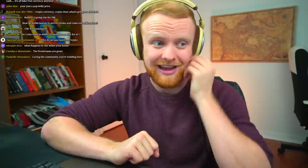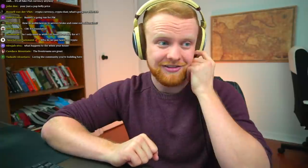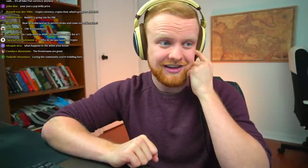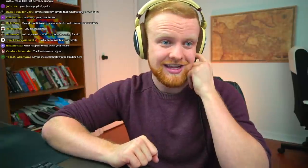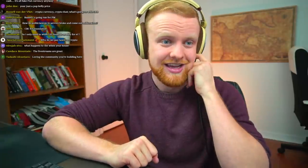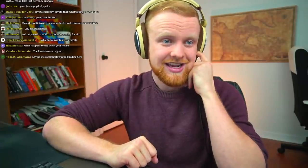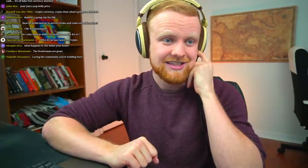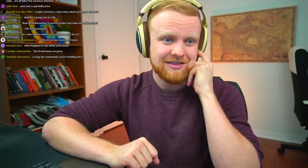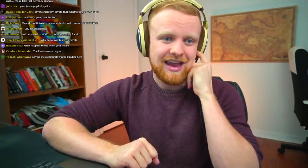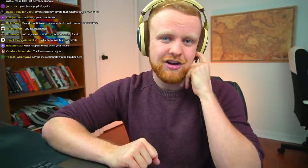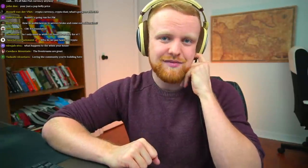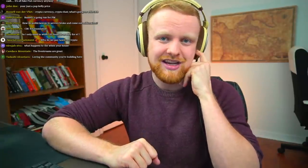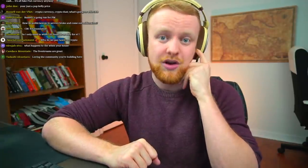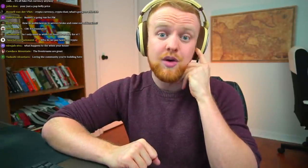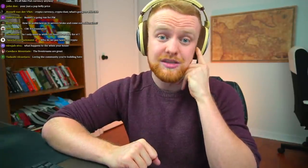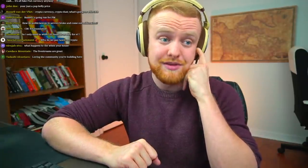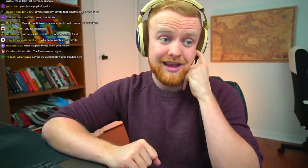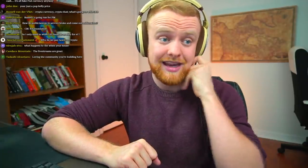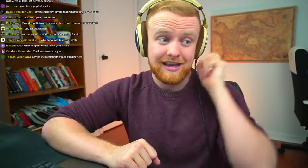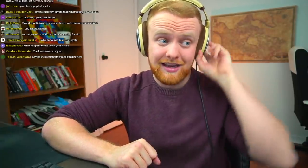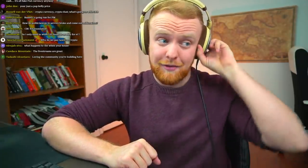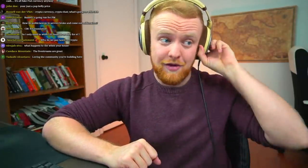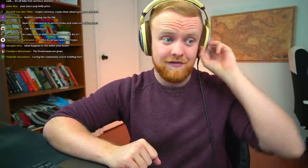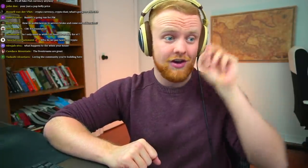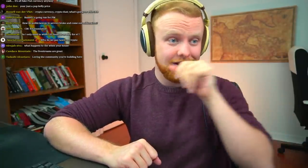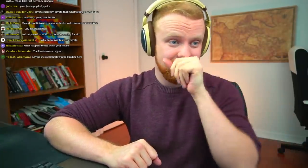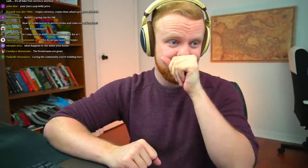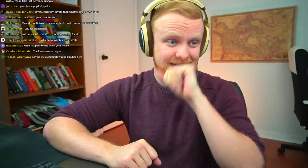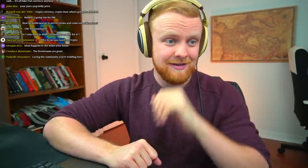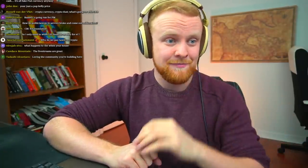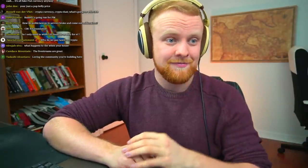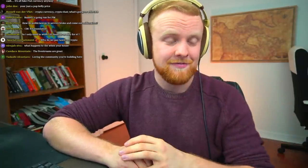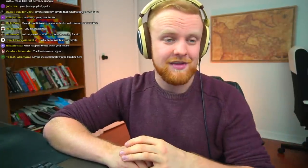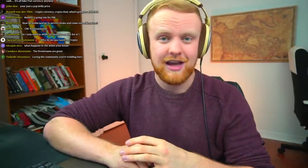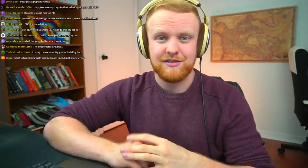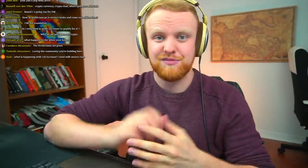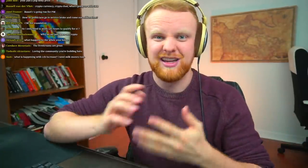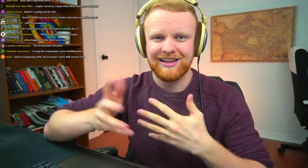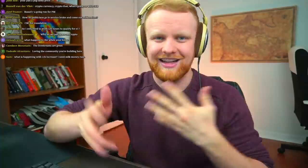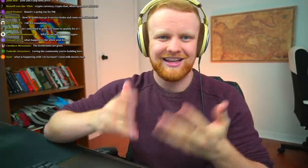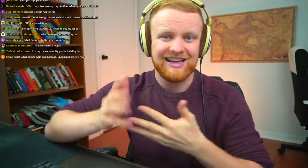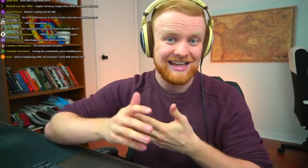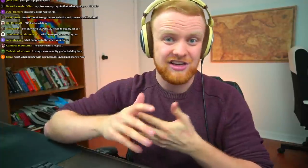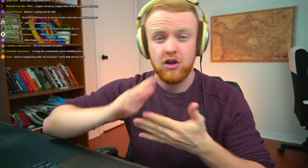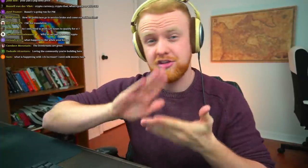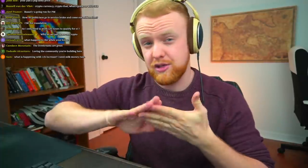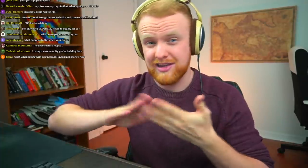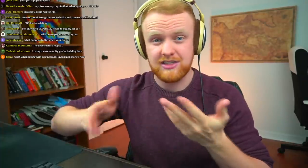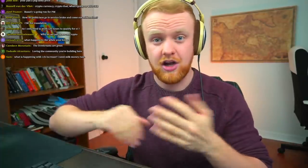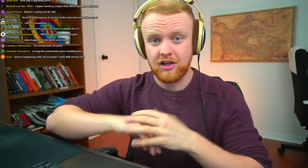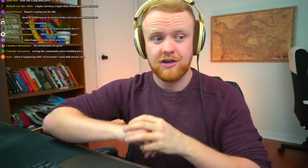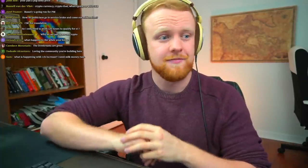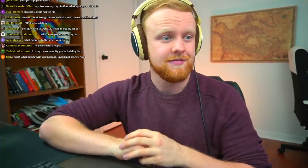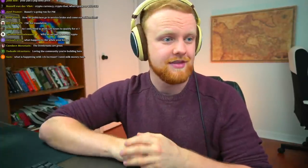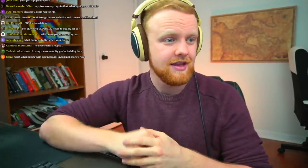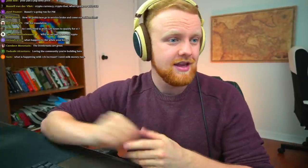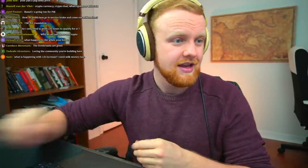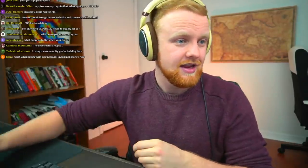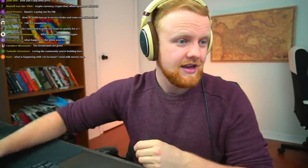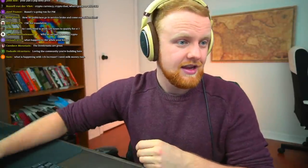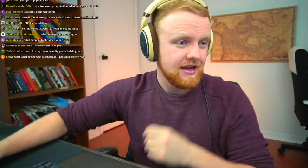bank account, right? So that argument can always be made about fiat currency. Fiat just meaning the Canadian dollar, the US dollar.